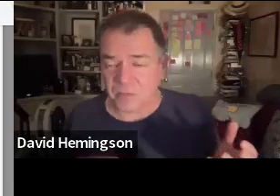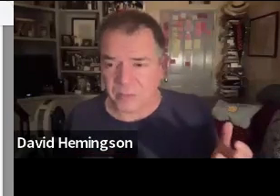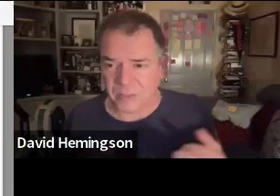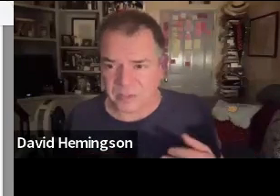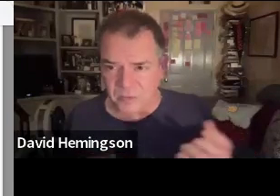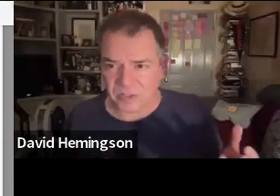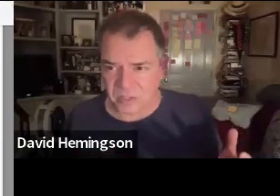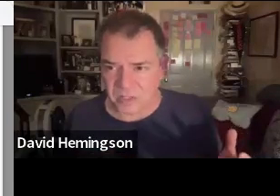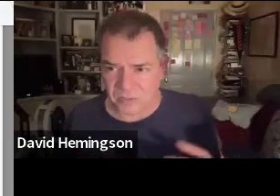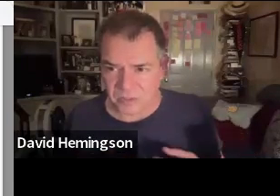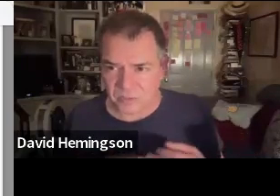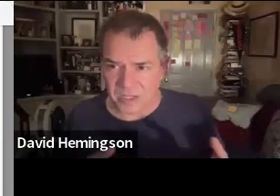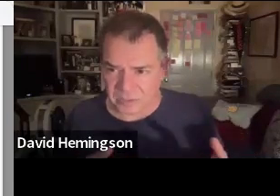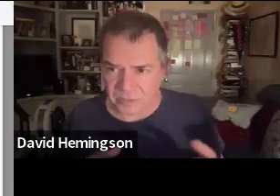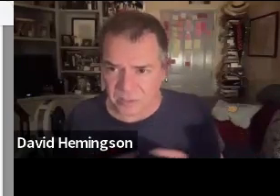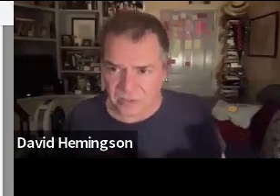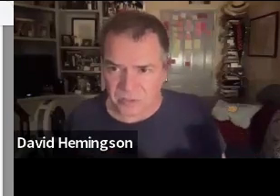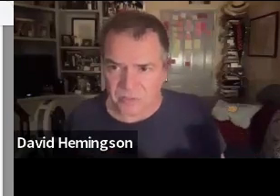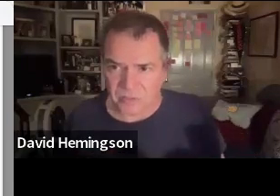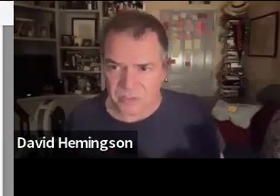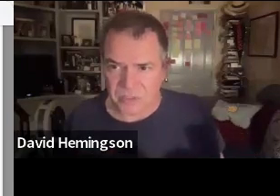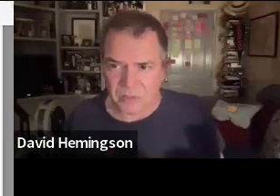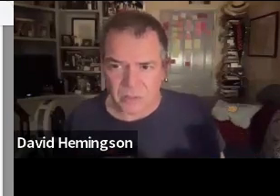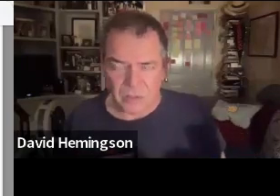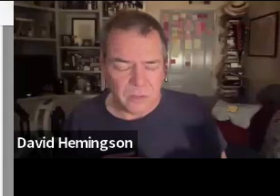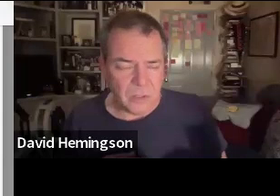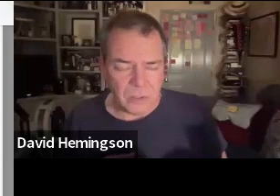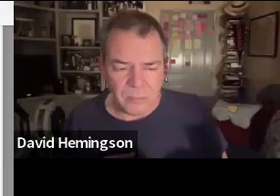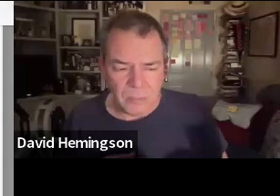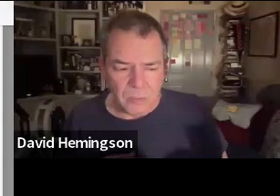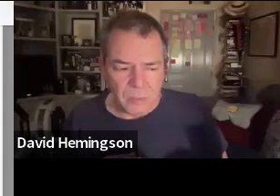Aurelius to figure prominently because Marcus Aurelius was something that I got turned on to, when I was a kid.